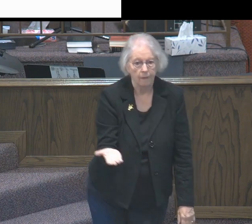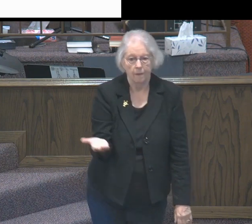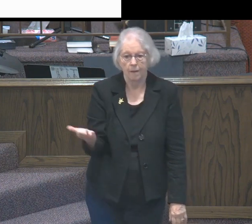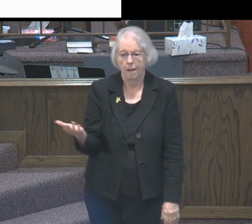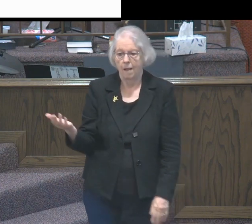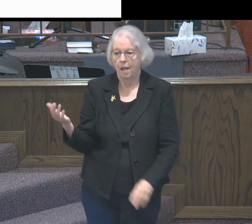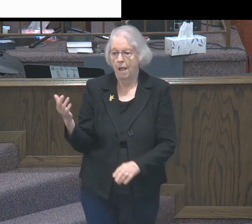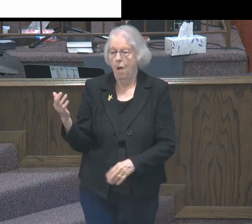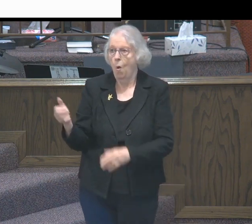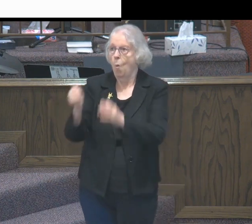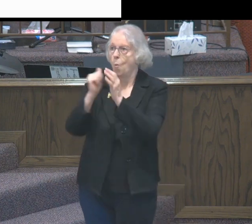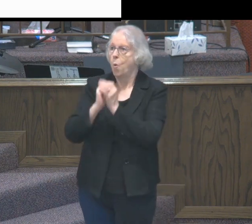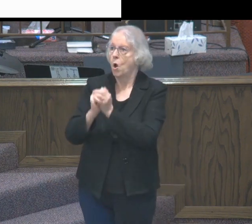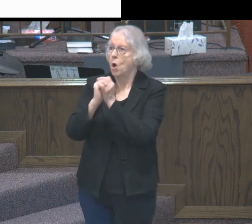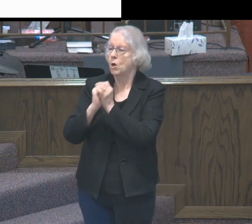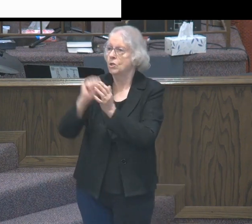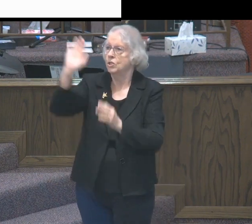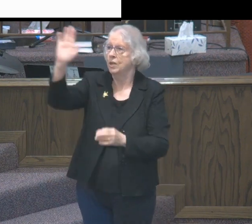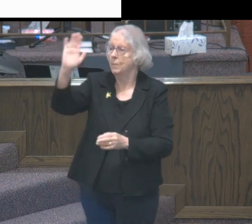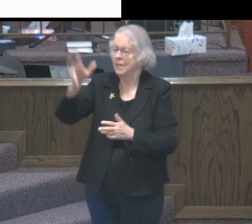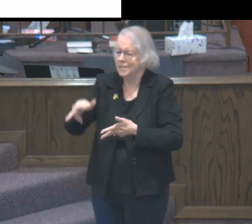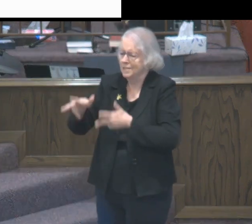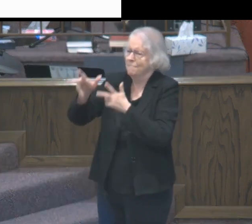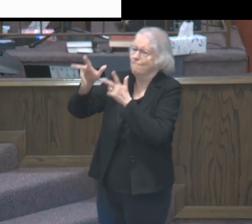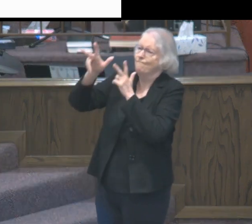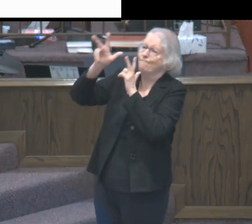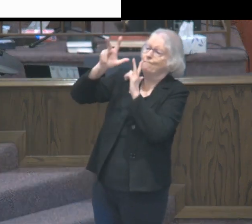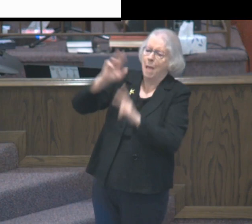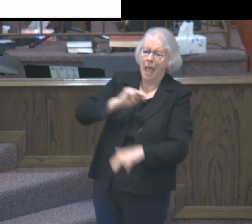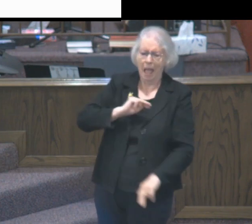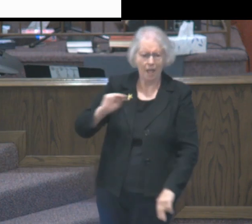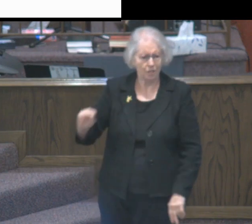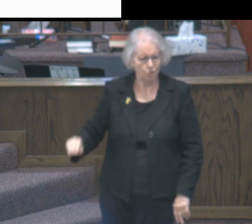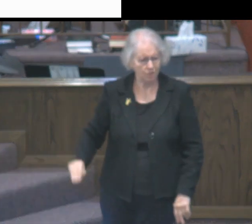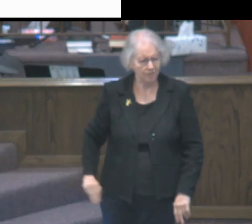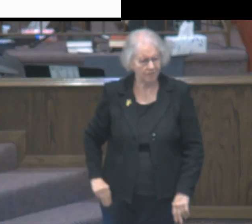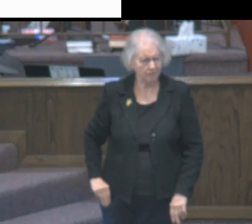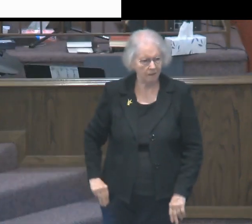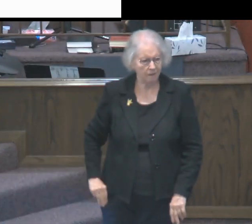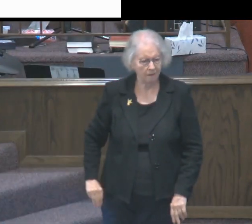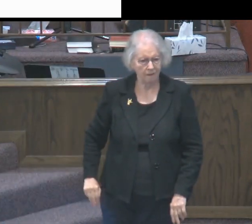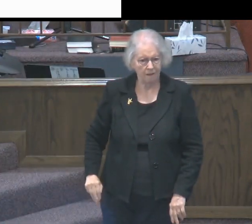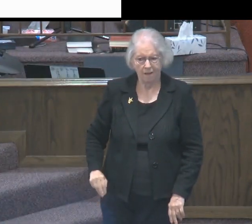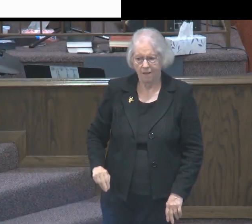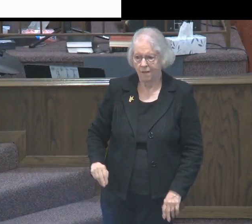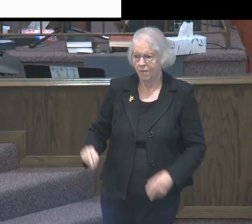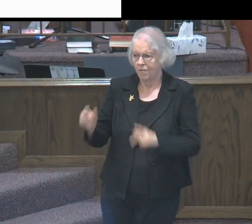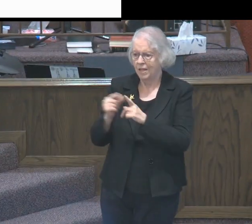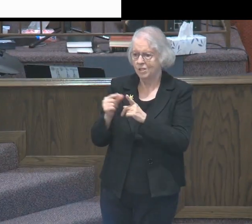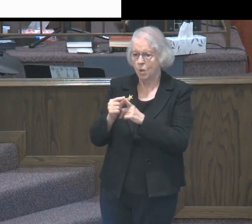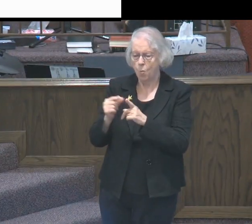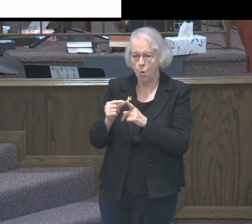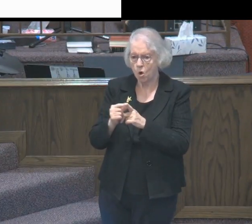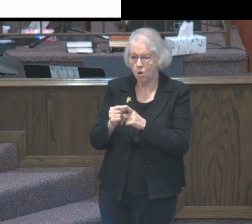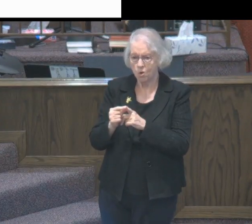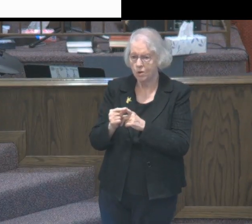the greatest commandment? We boil it down to two things. Love God. Love